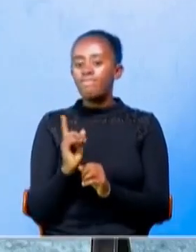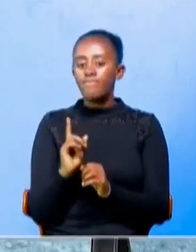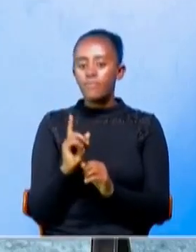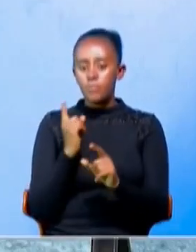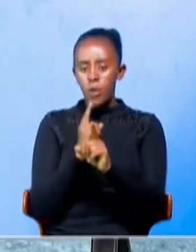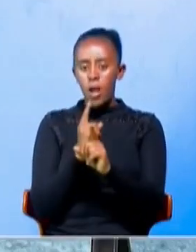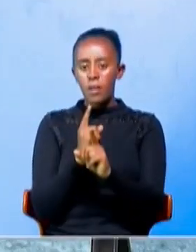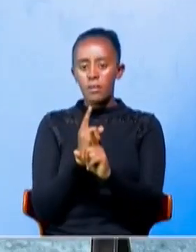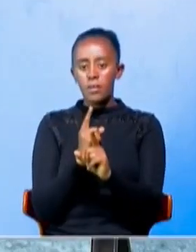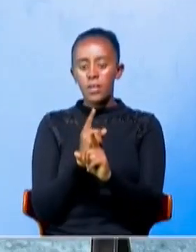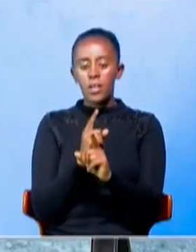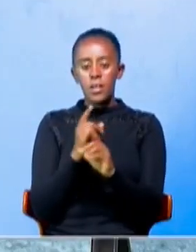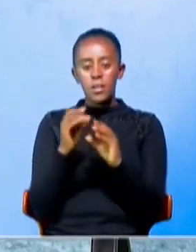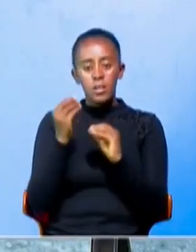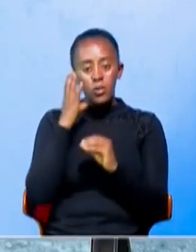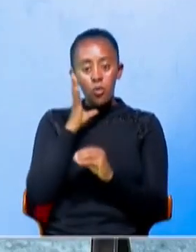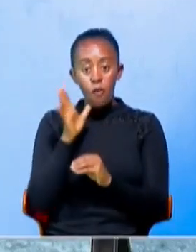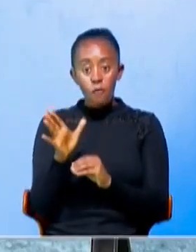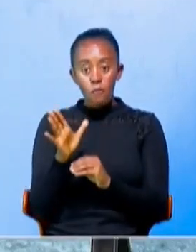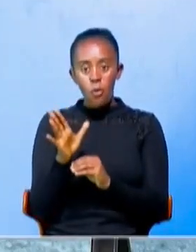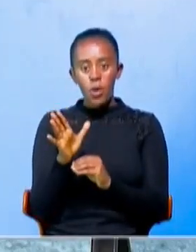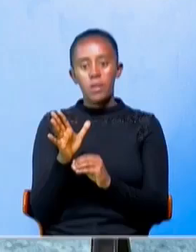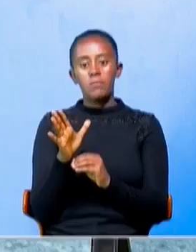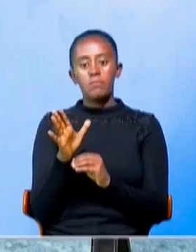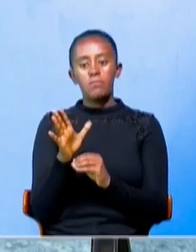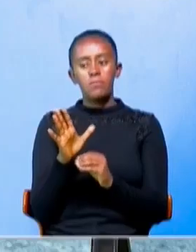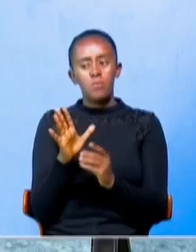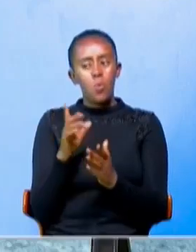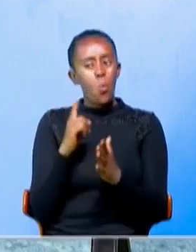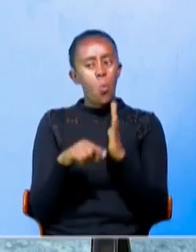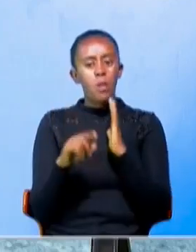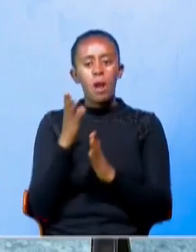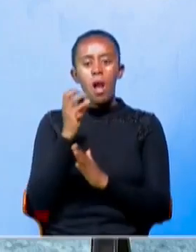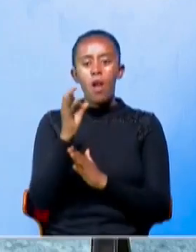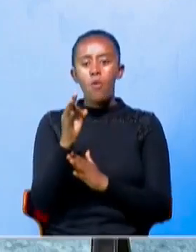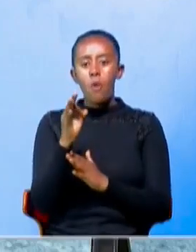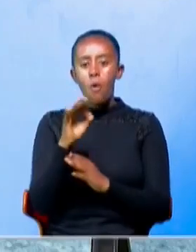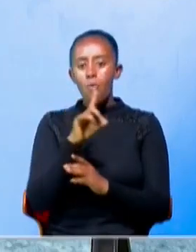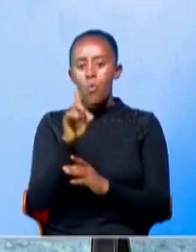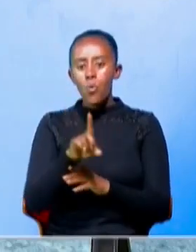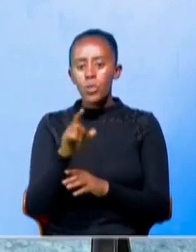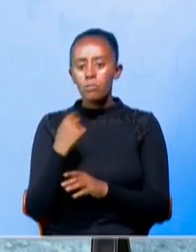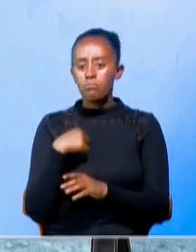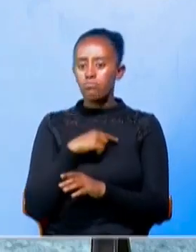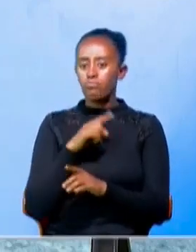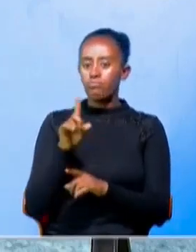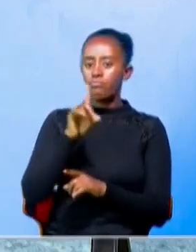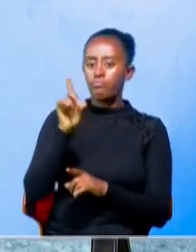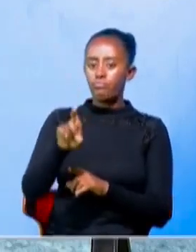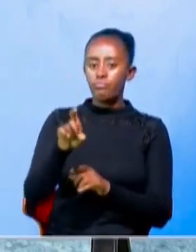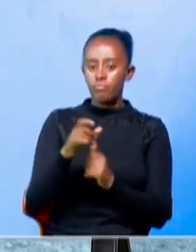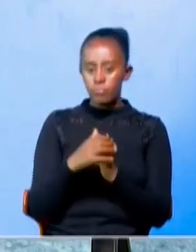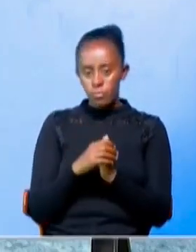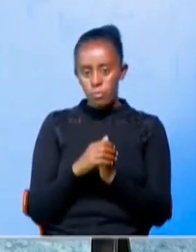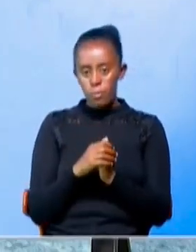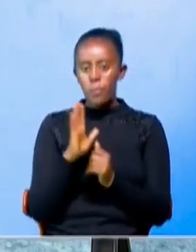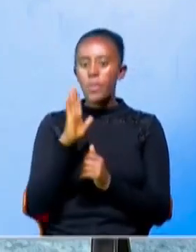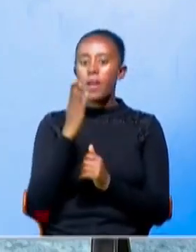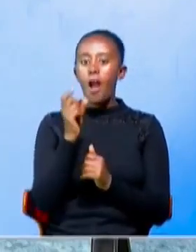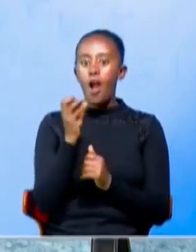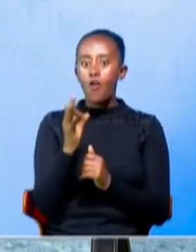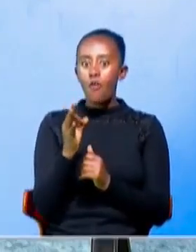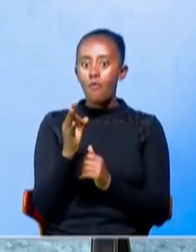right? Don't forget that, what kind of question do I ask? Yeah. A kind of